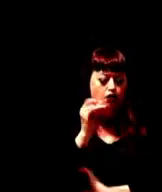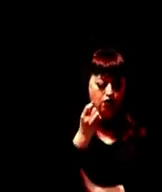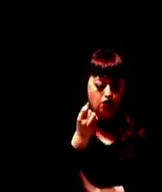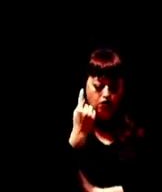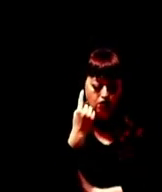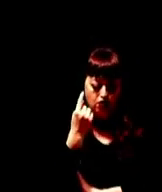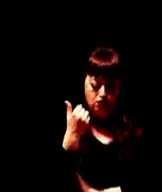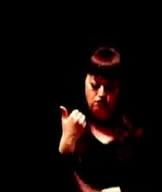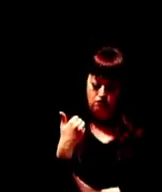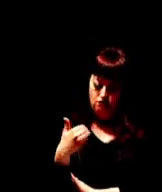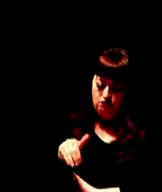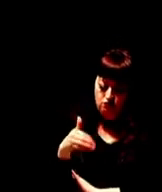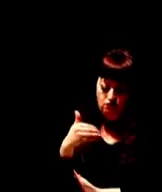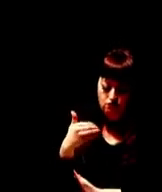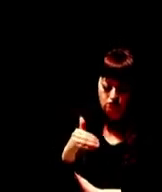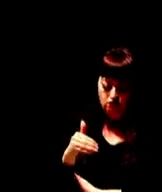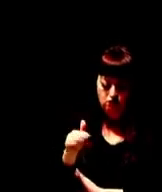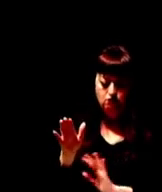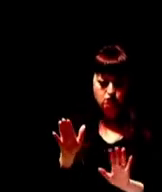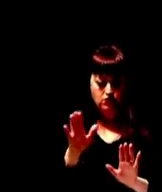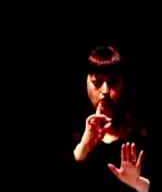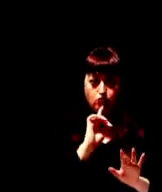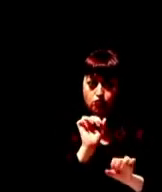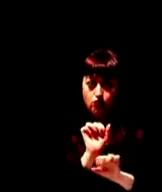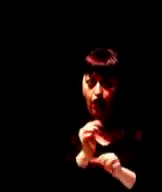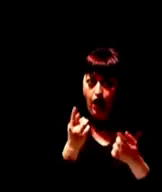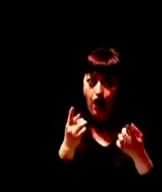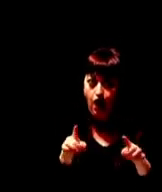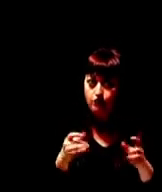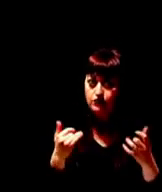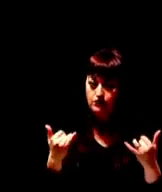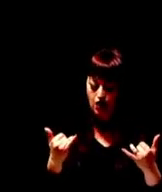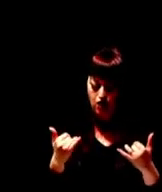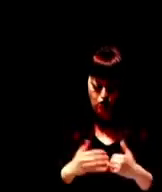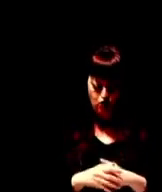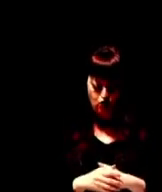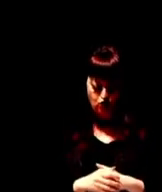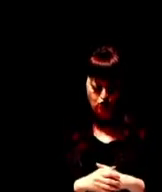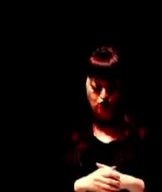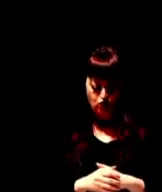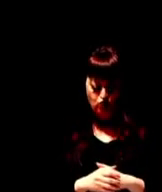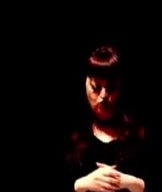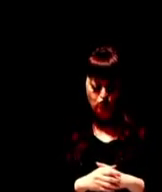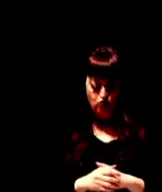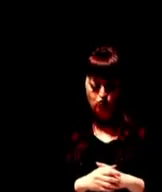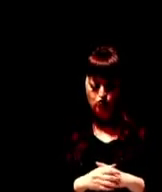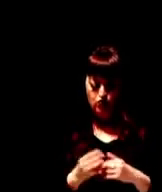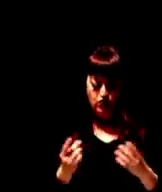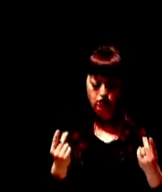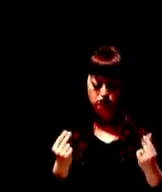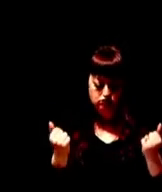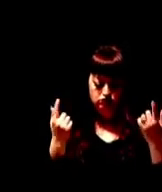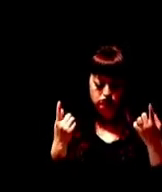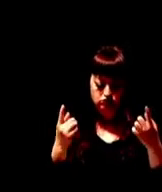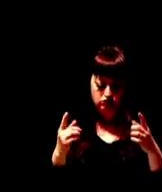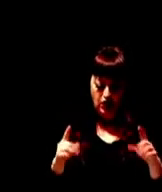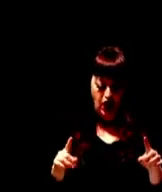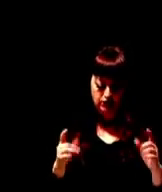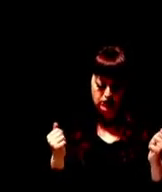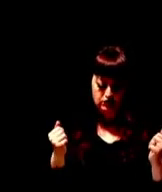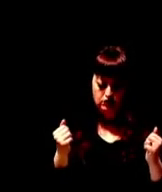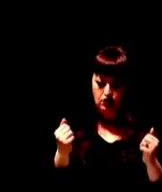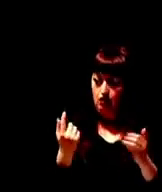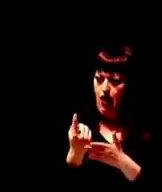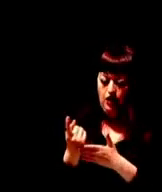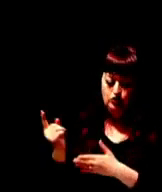whoa, wait, this is actually happening. And then, boom, suddenly we're in this fever dream